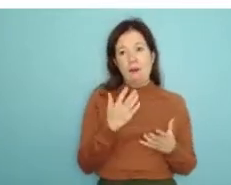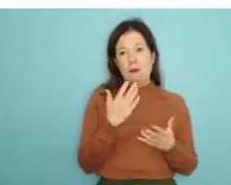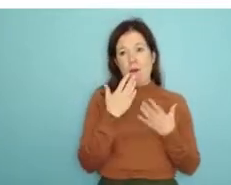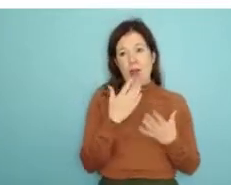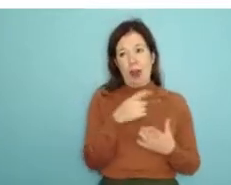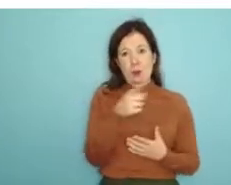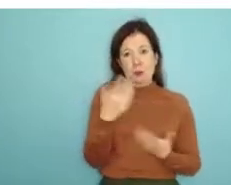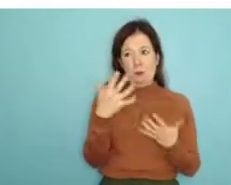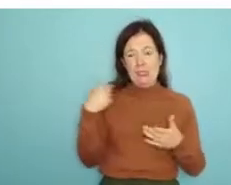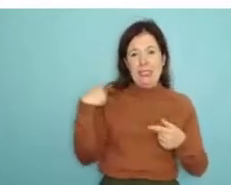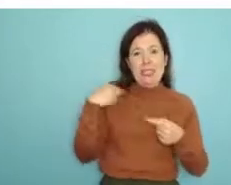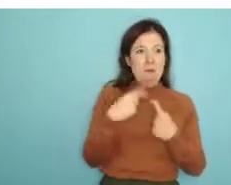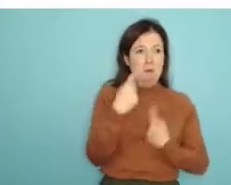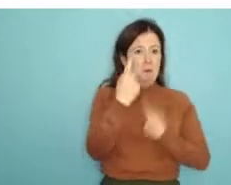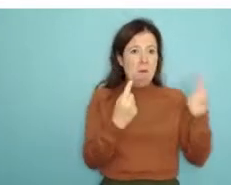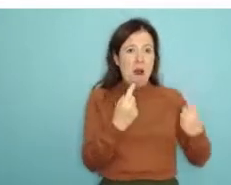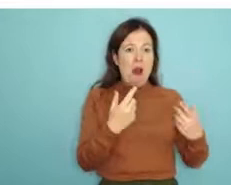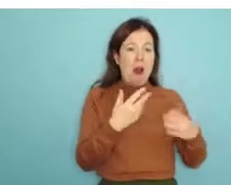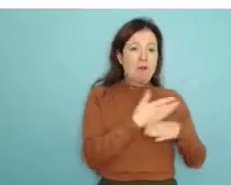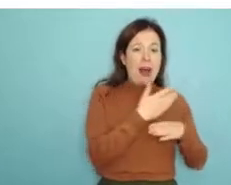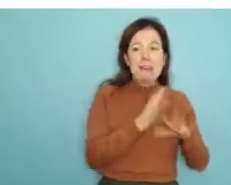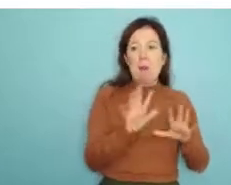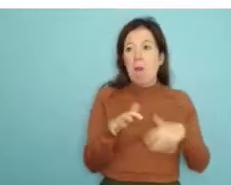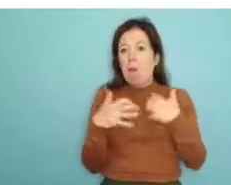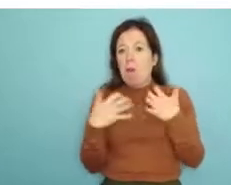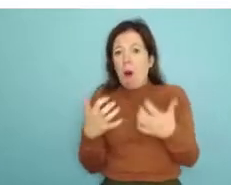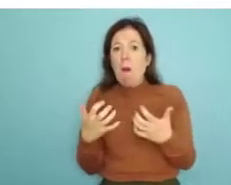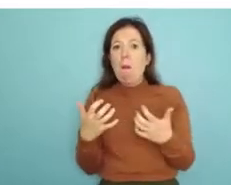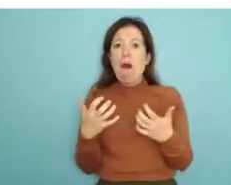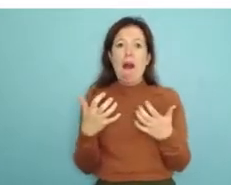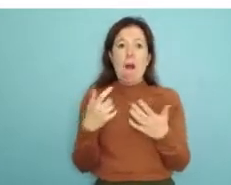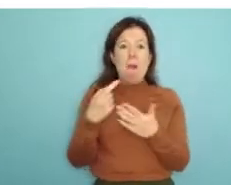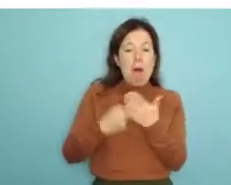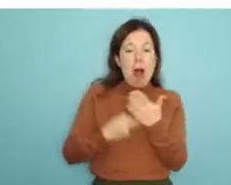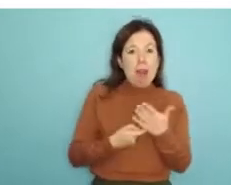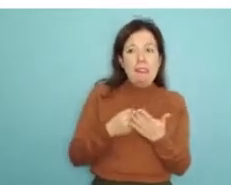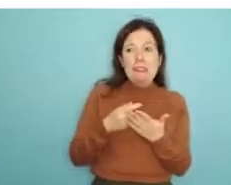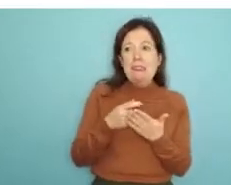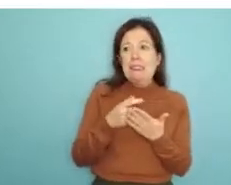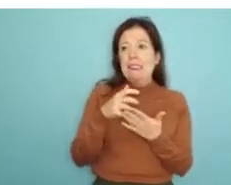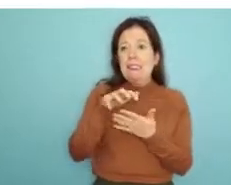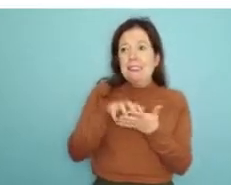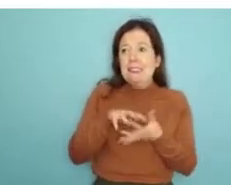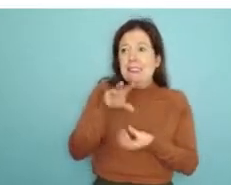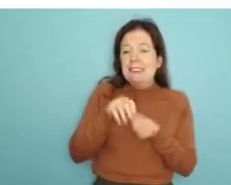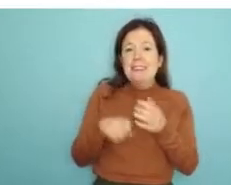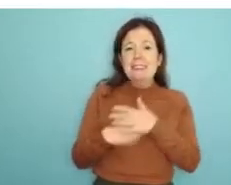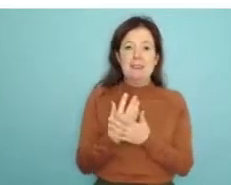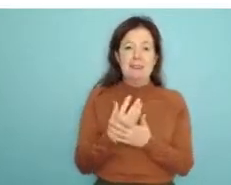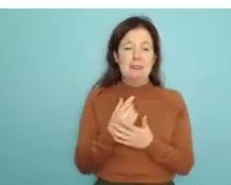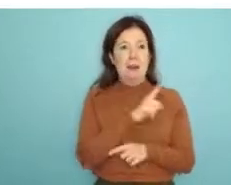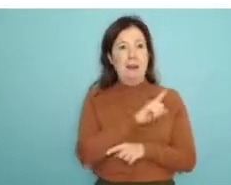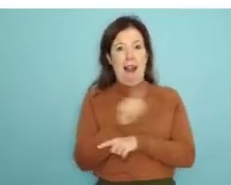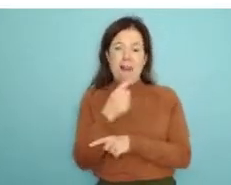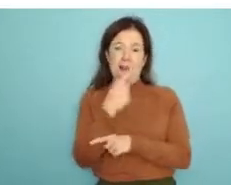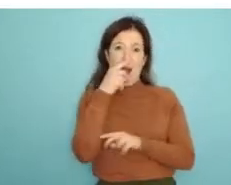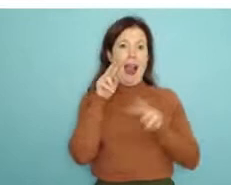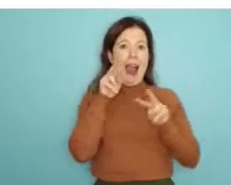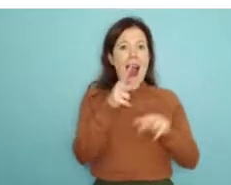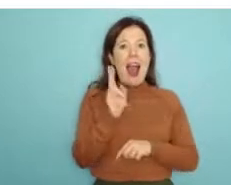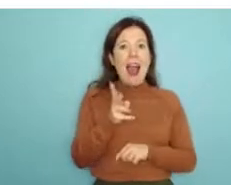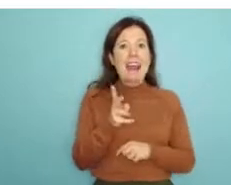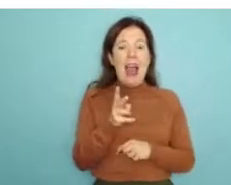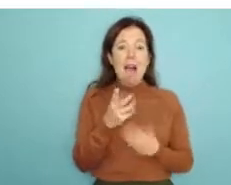a practitioner, whether you're a member of the public or a policymaker, you'll be able to watch all of the sessions again, catch up on anything you missed. And also, I